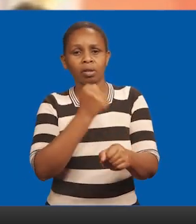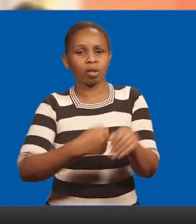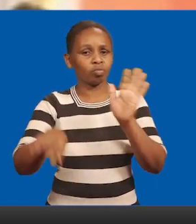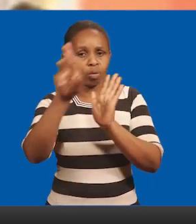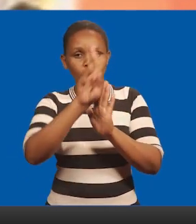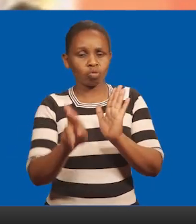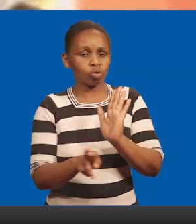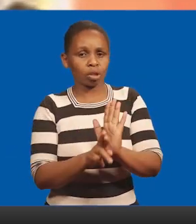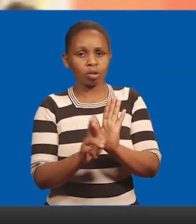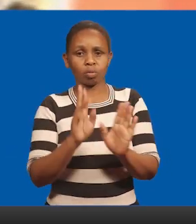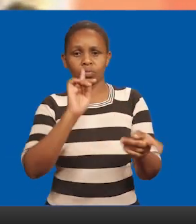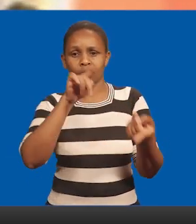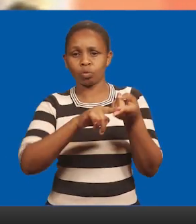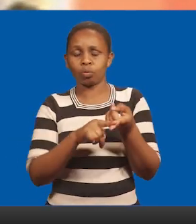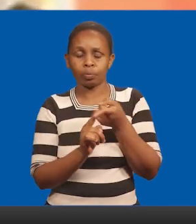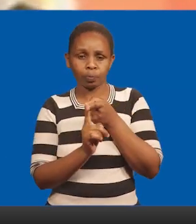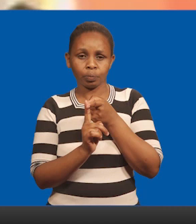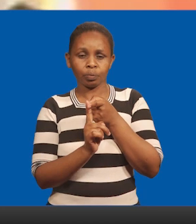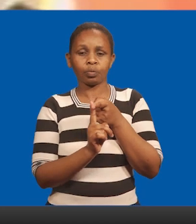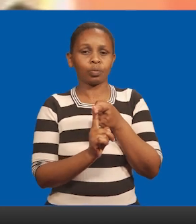policy development to